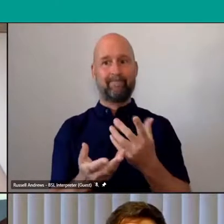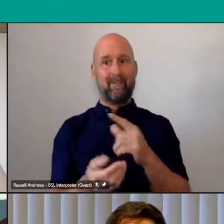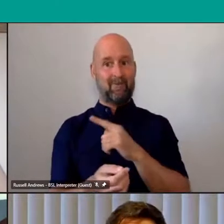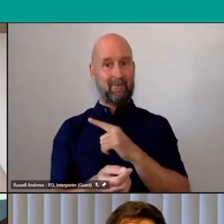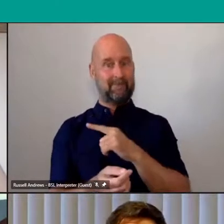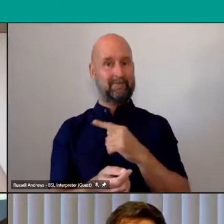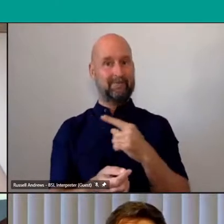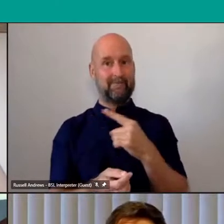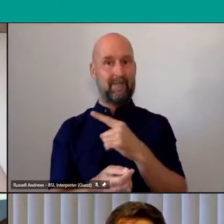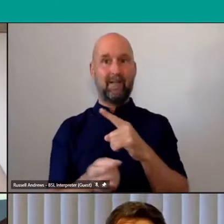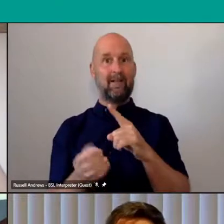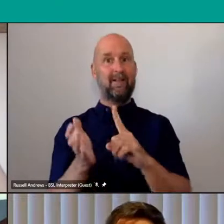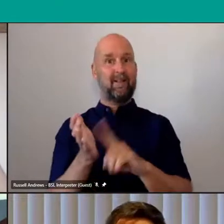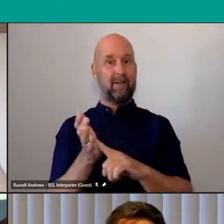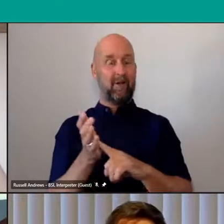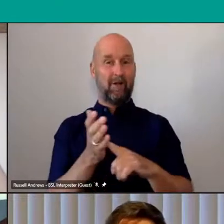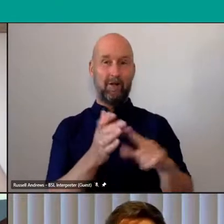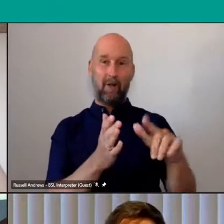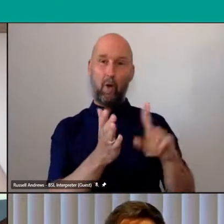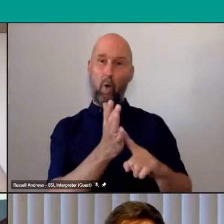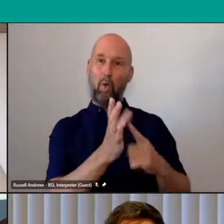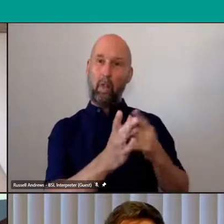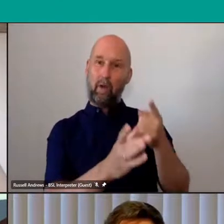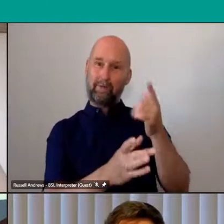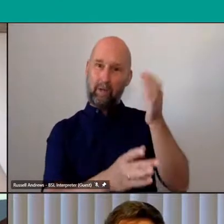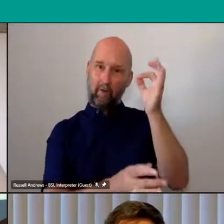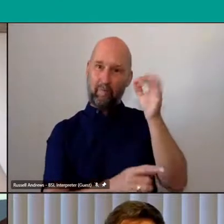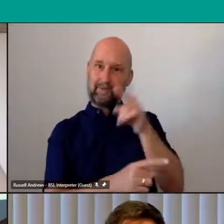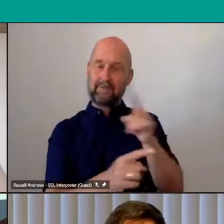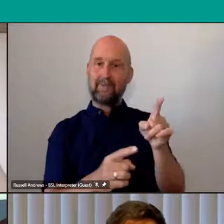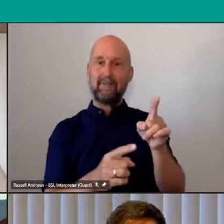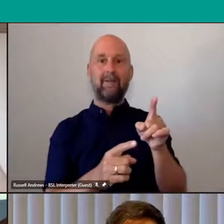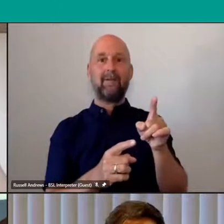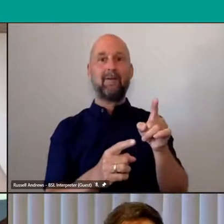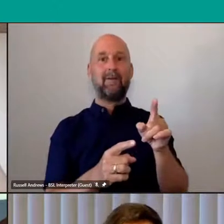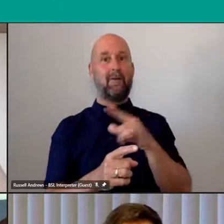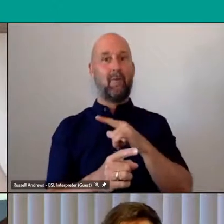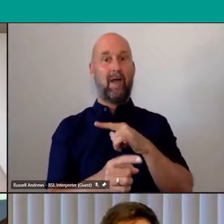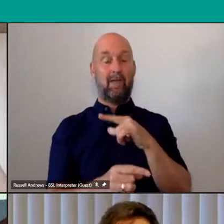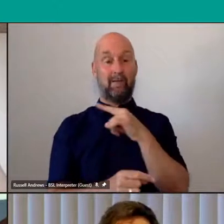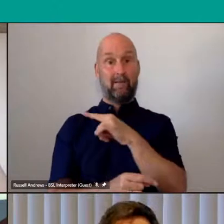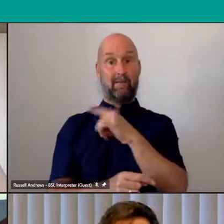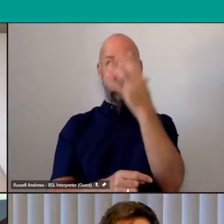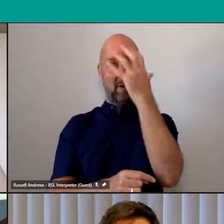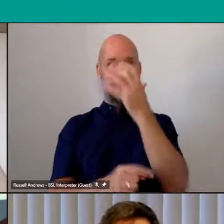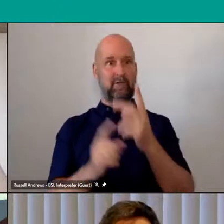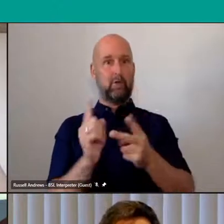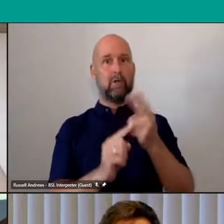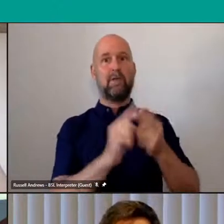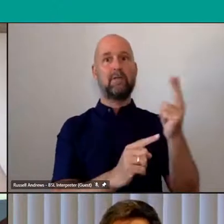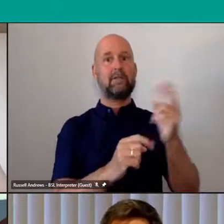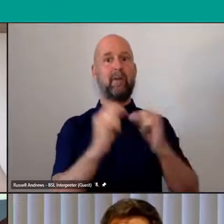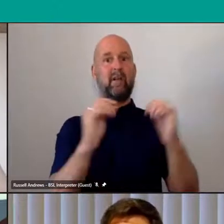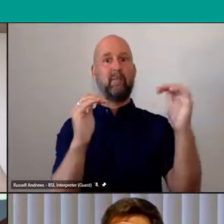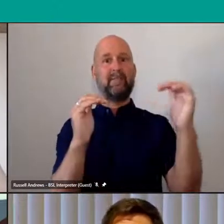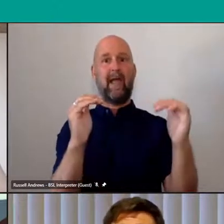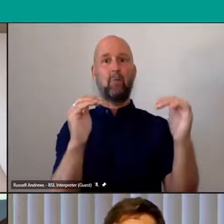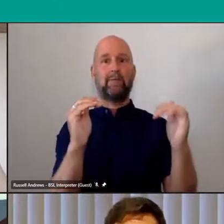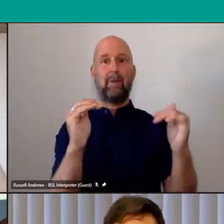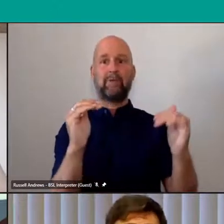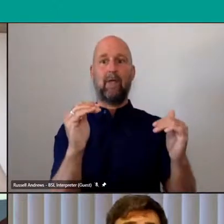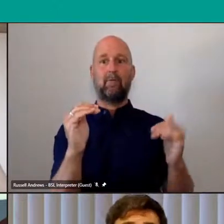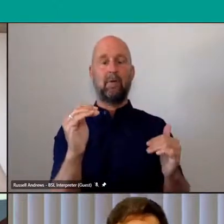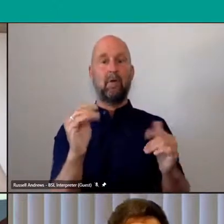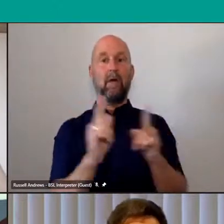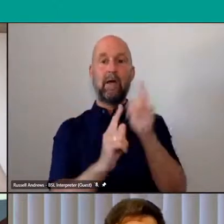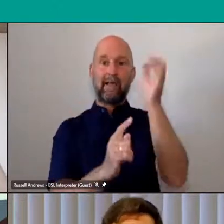the hollowing out of local government is in itself an act of levelling down, not up, because councils are the kind of first agents